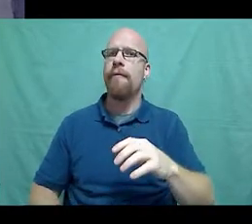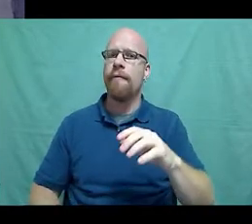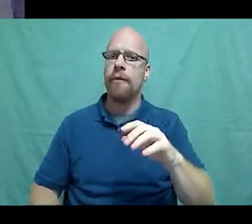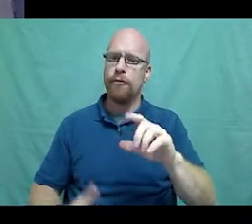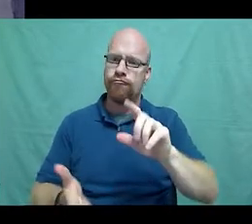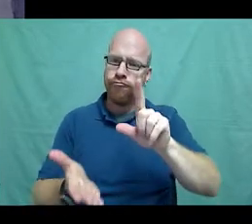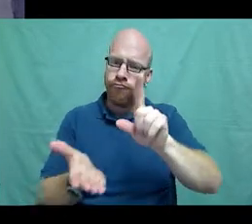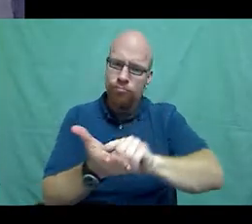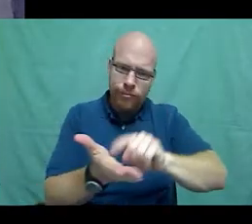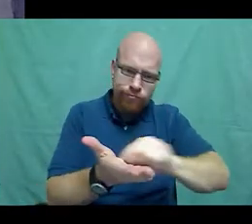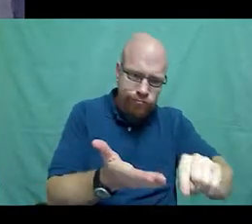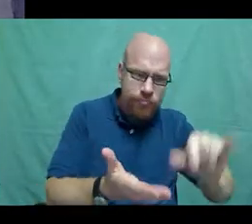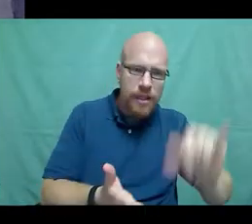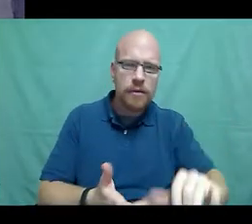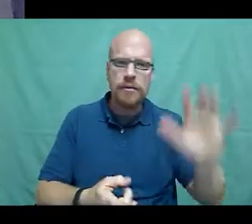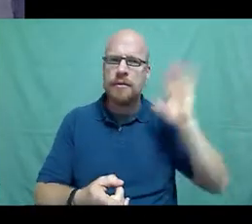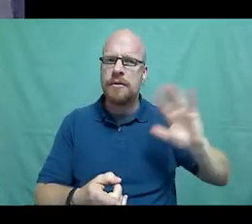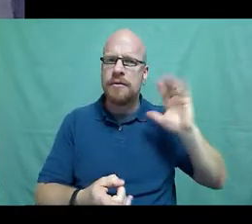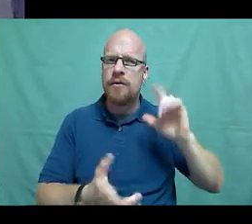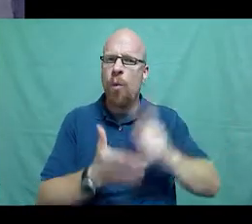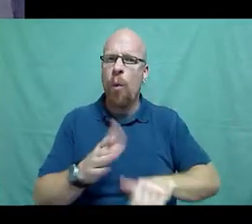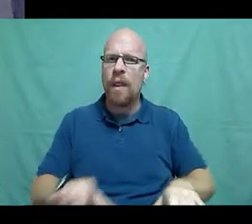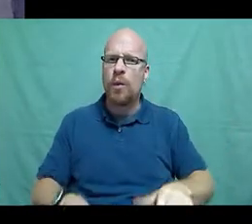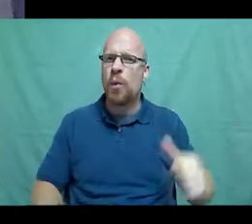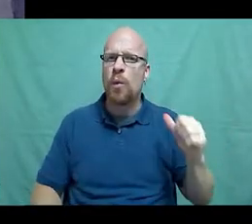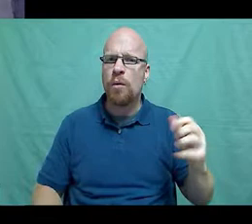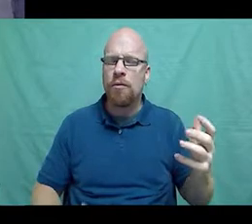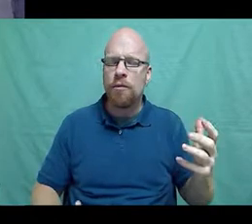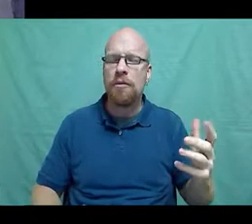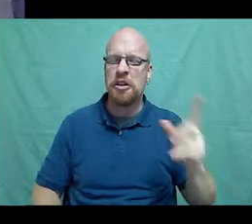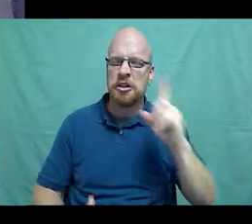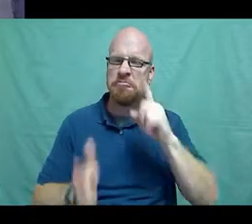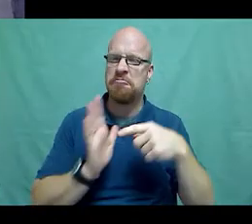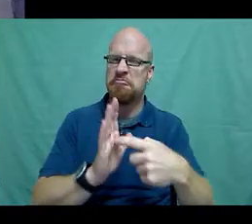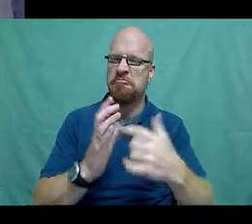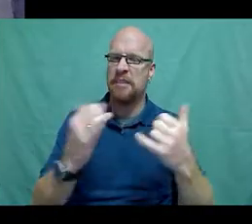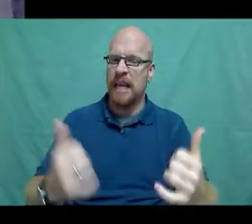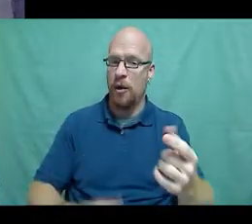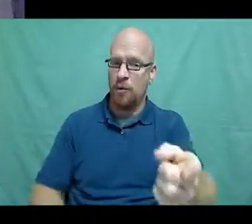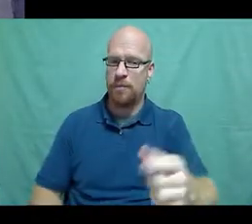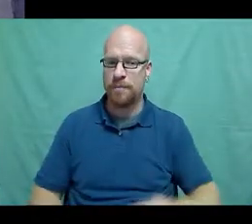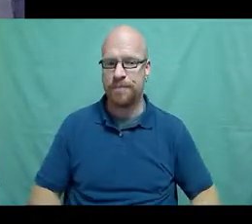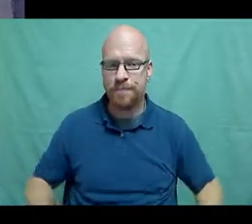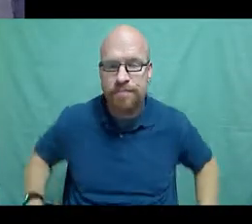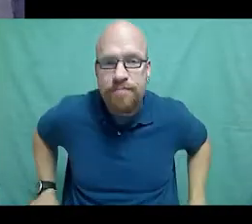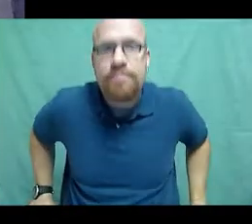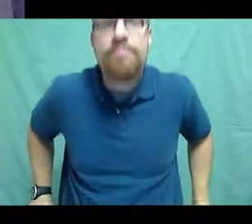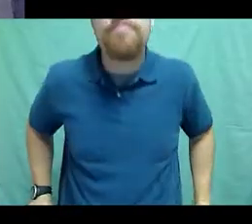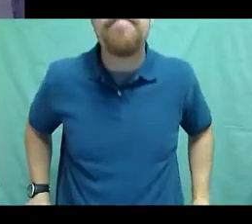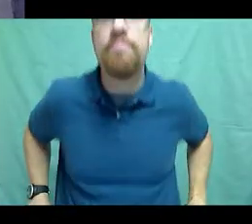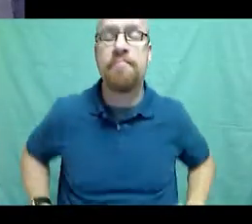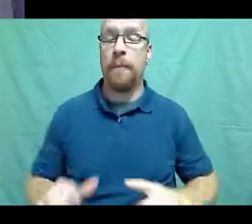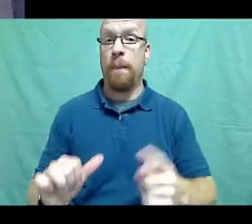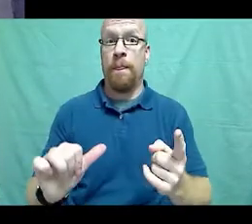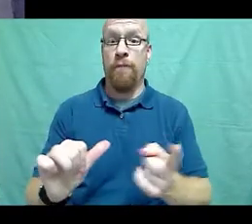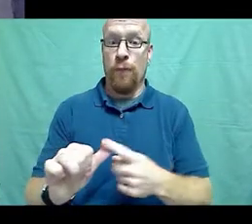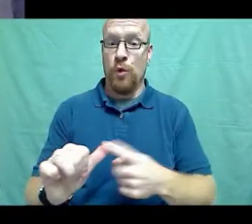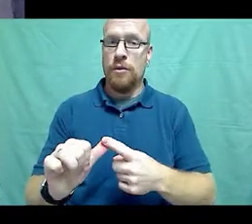systems. We can write number, digits, but what did they do in the past? That's what my presentation's